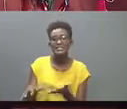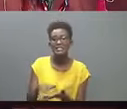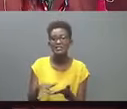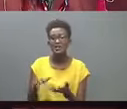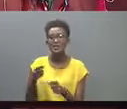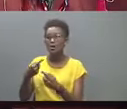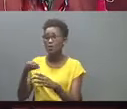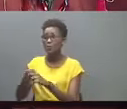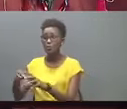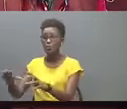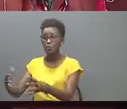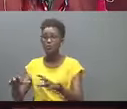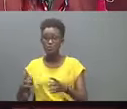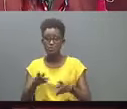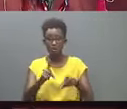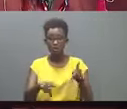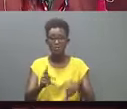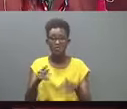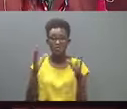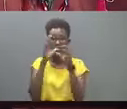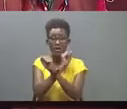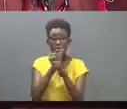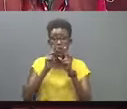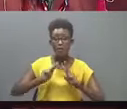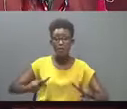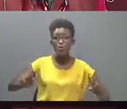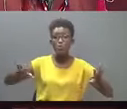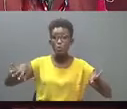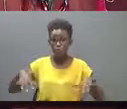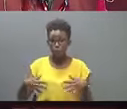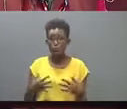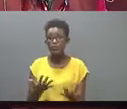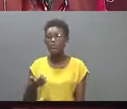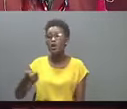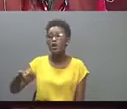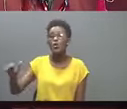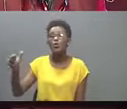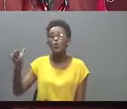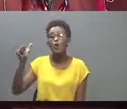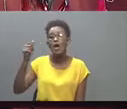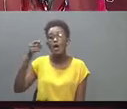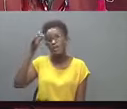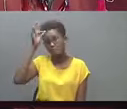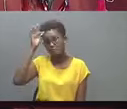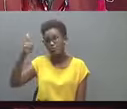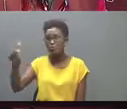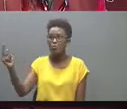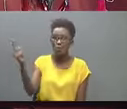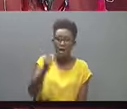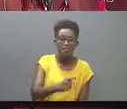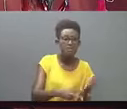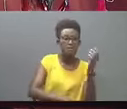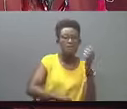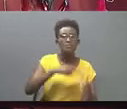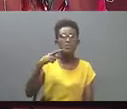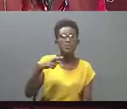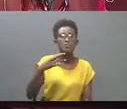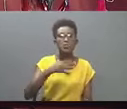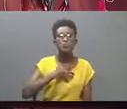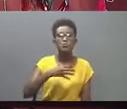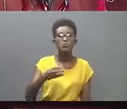amahoro uduce baba batuye. So that the Western can take our minerals to their countries